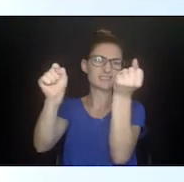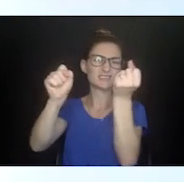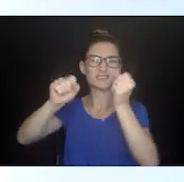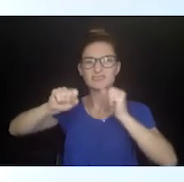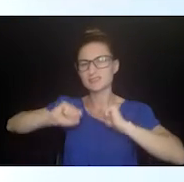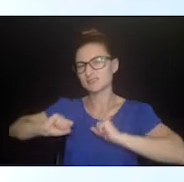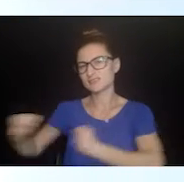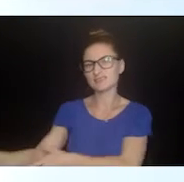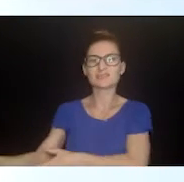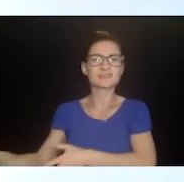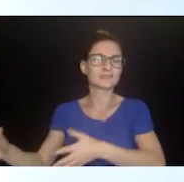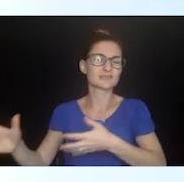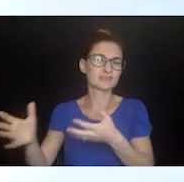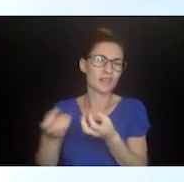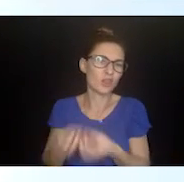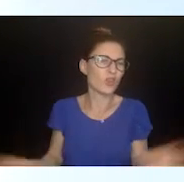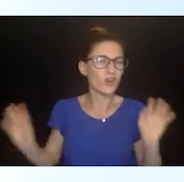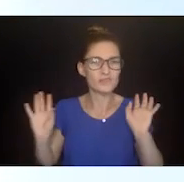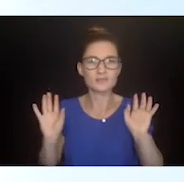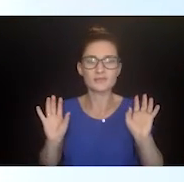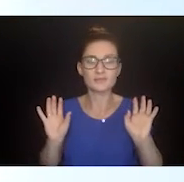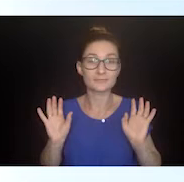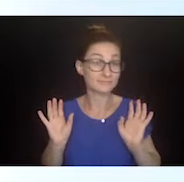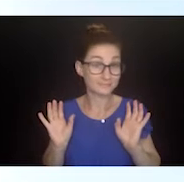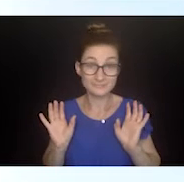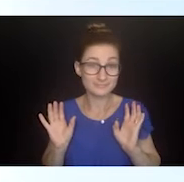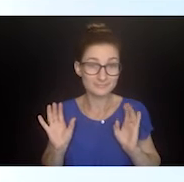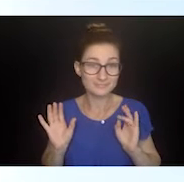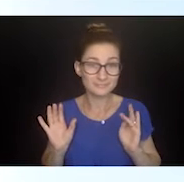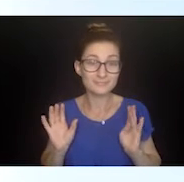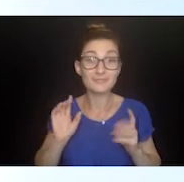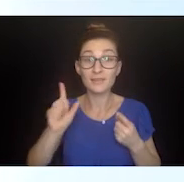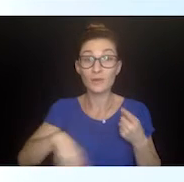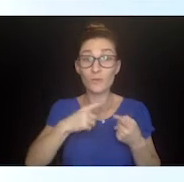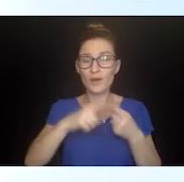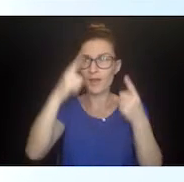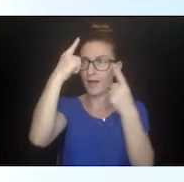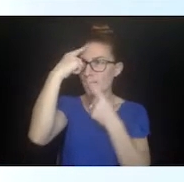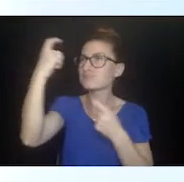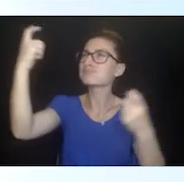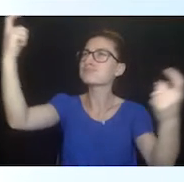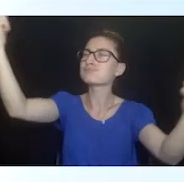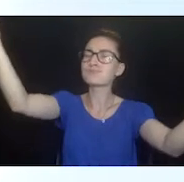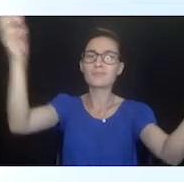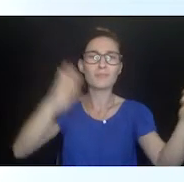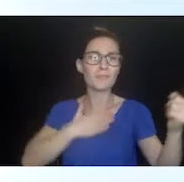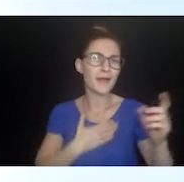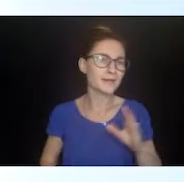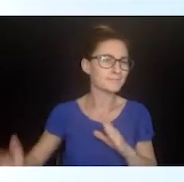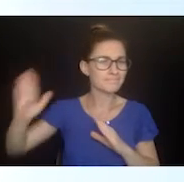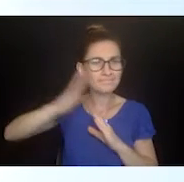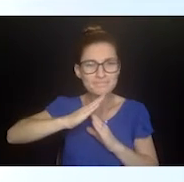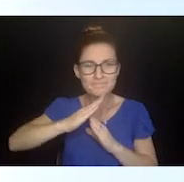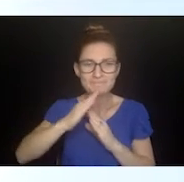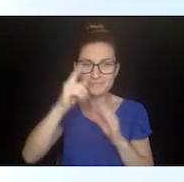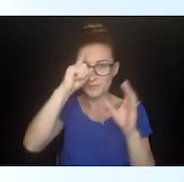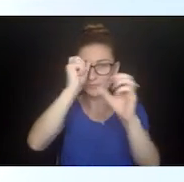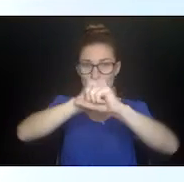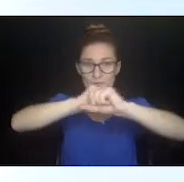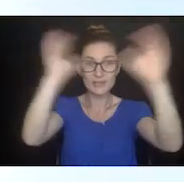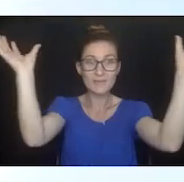lost and gone for good, when I dreamed my wildest dreams, I realized on